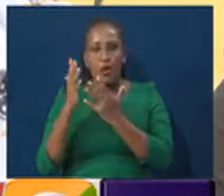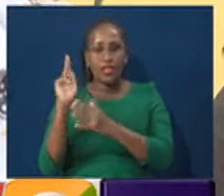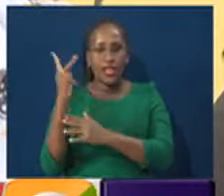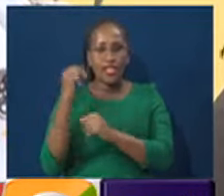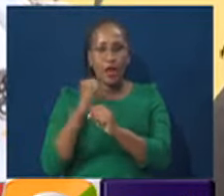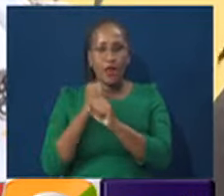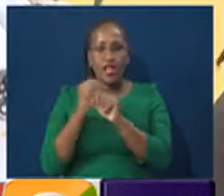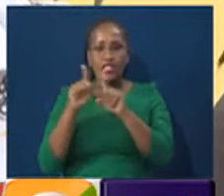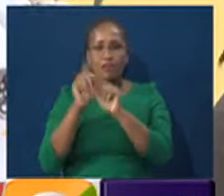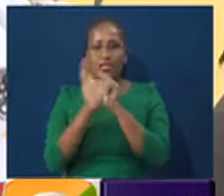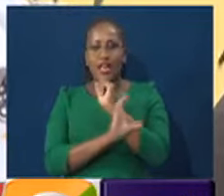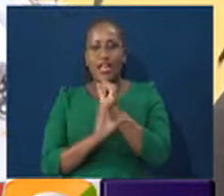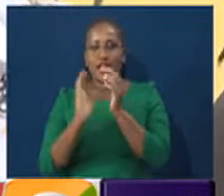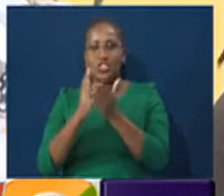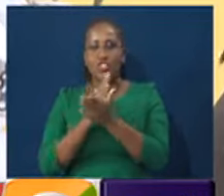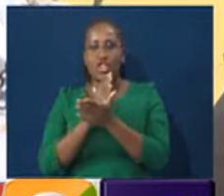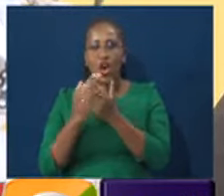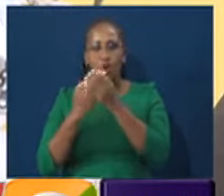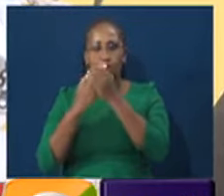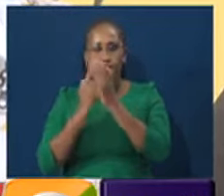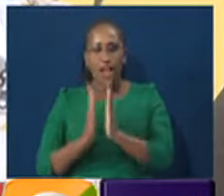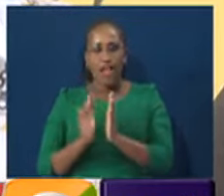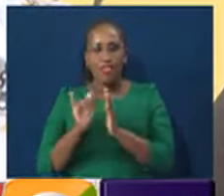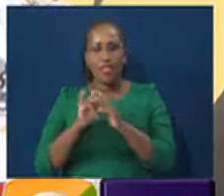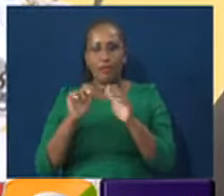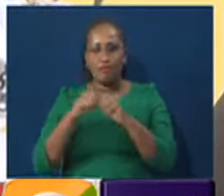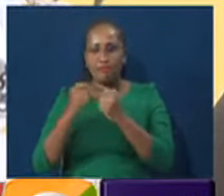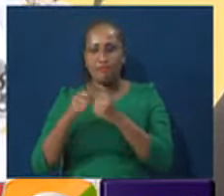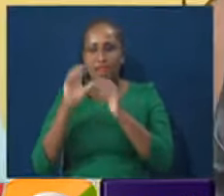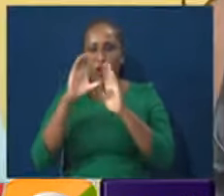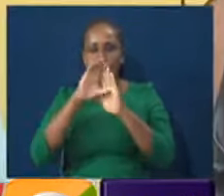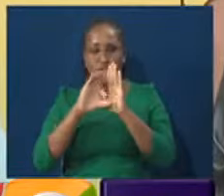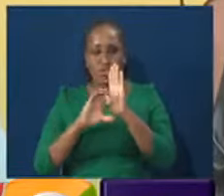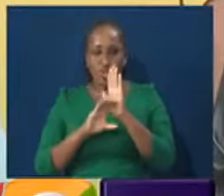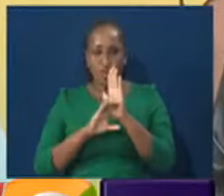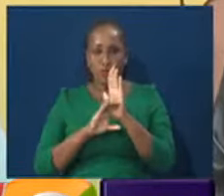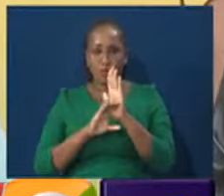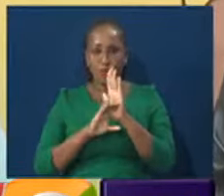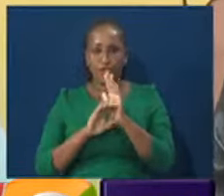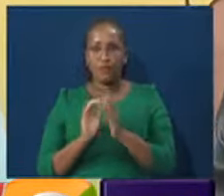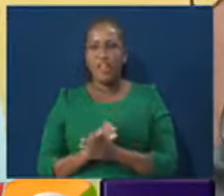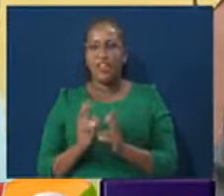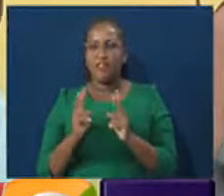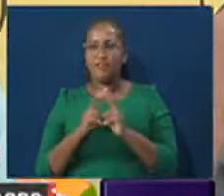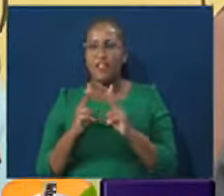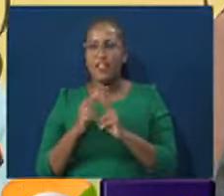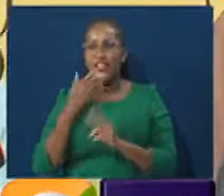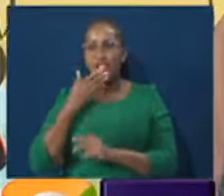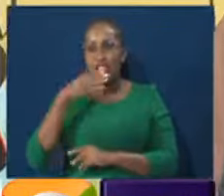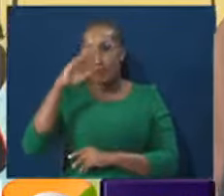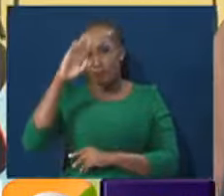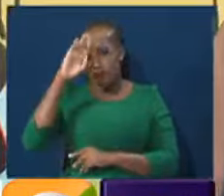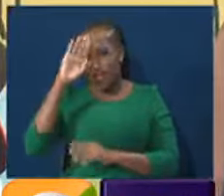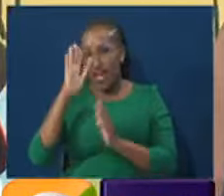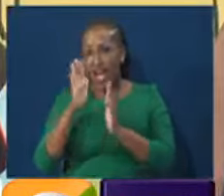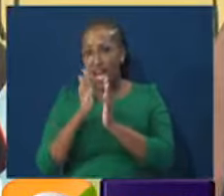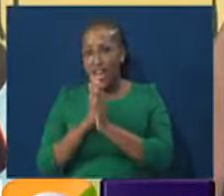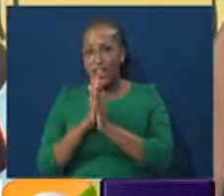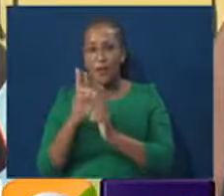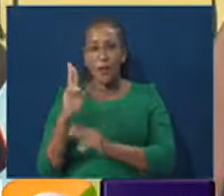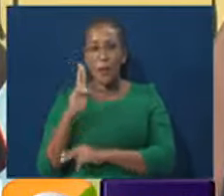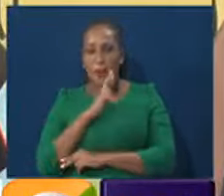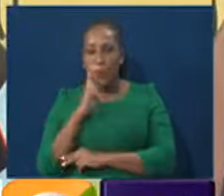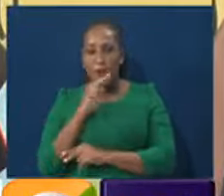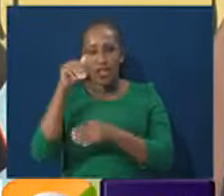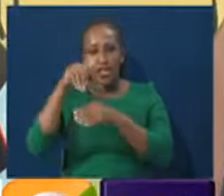country of shareholders is a violation of the Constitution. It is regrettable and it is threatening to the